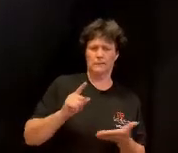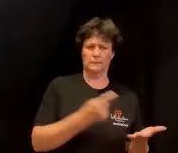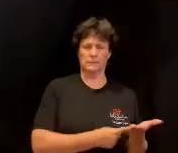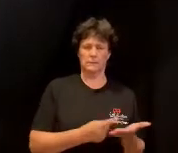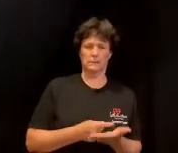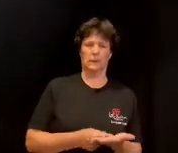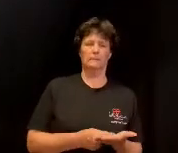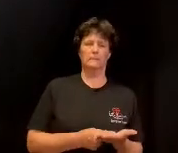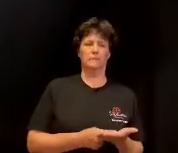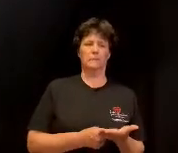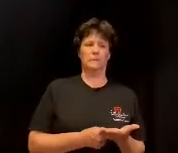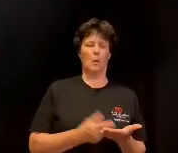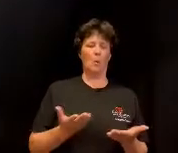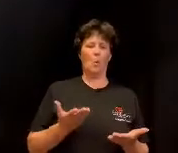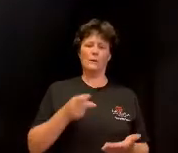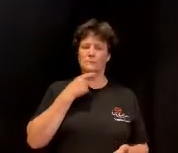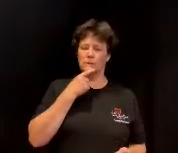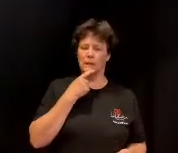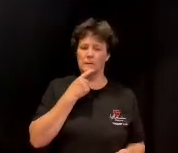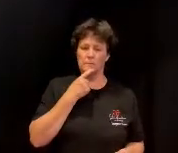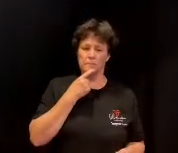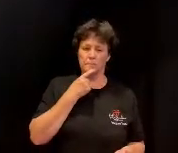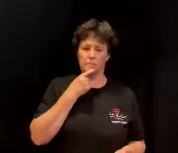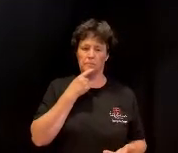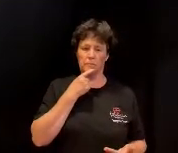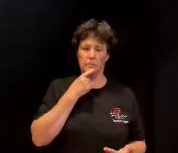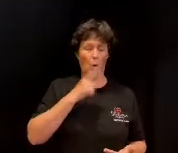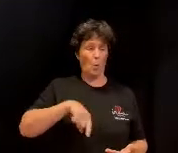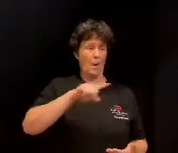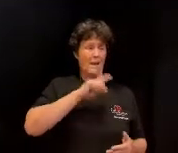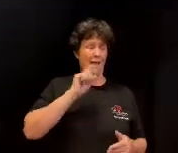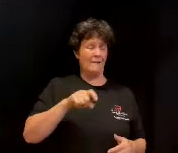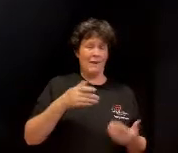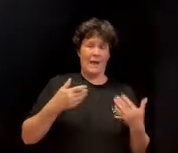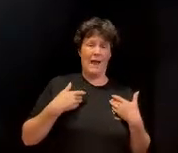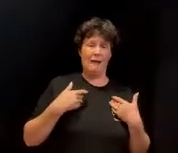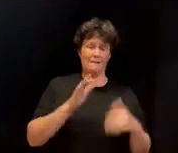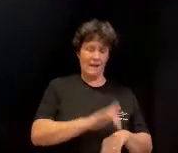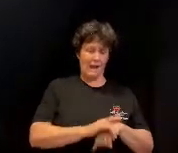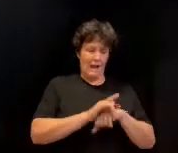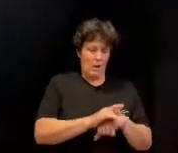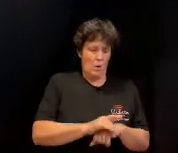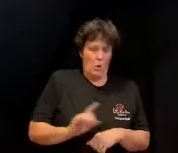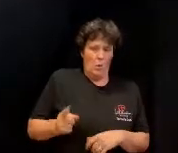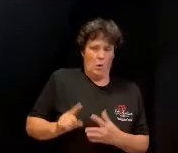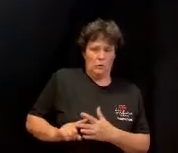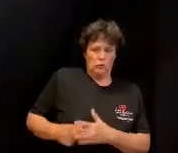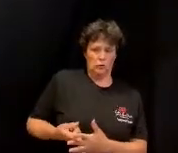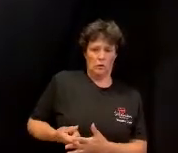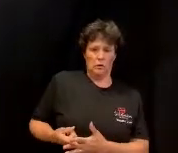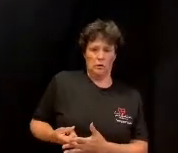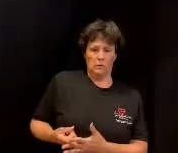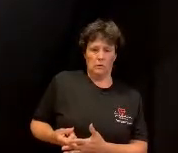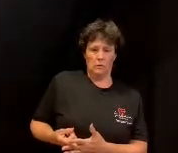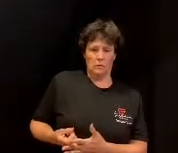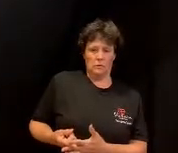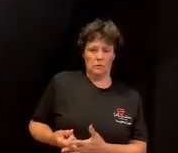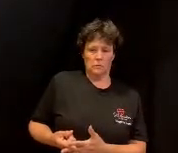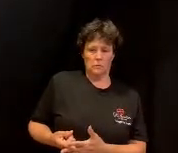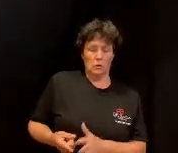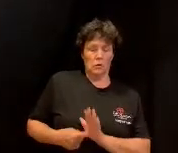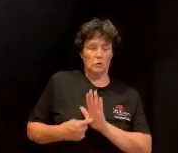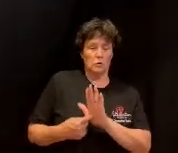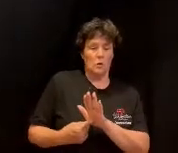But what I'm saying is that we have to have some anchor, and the church is to be the anchor. To be the